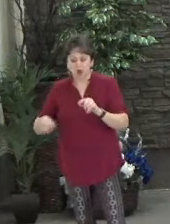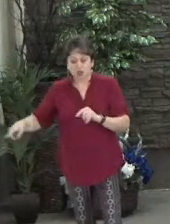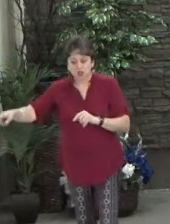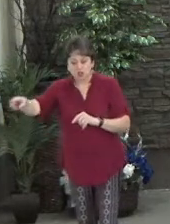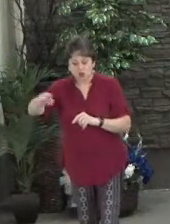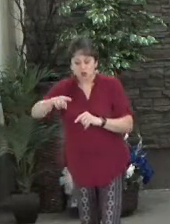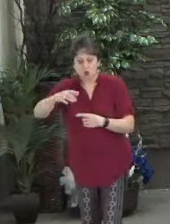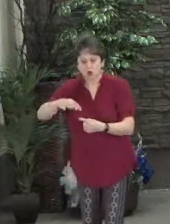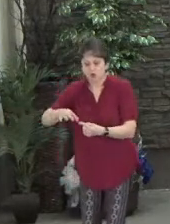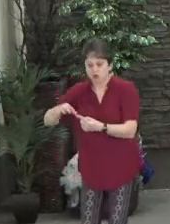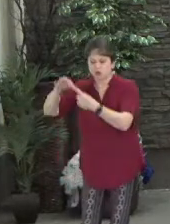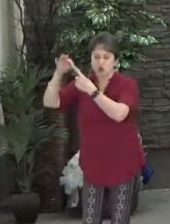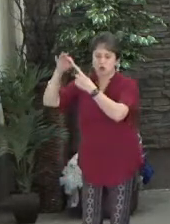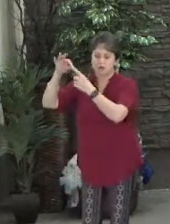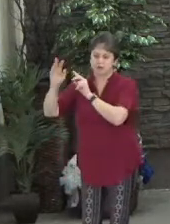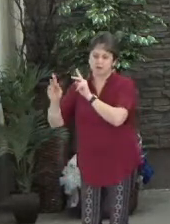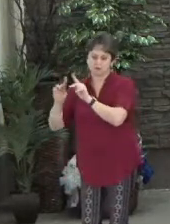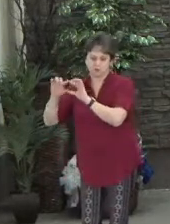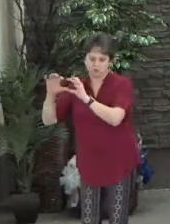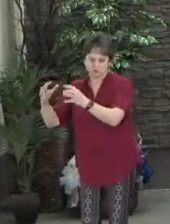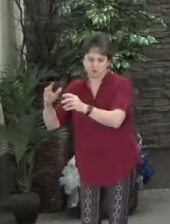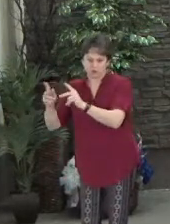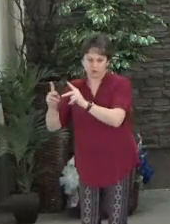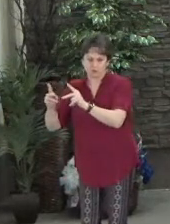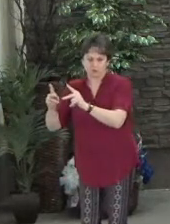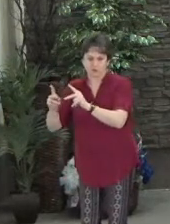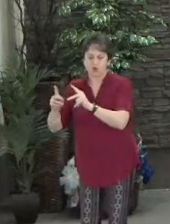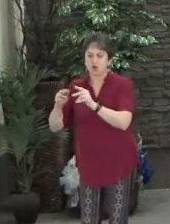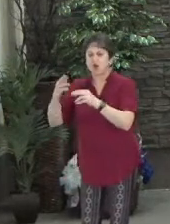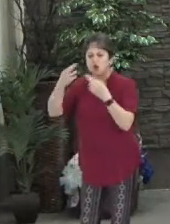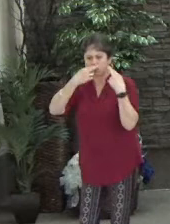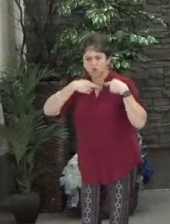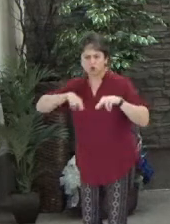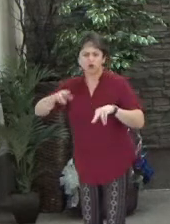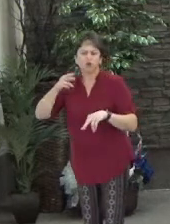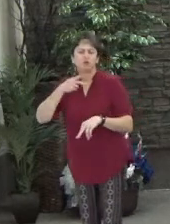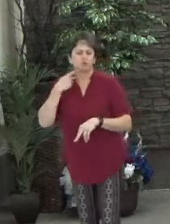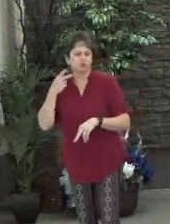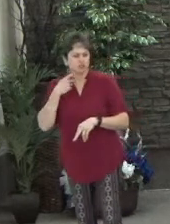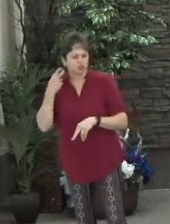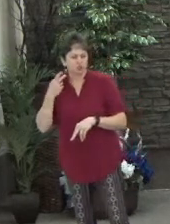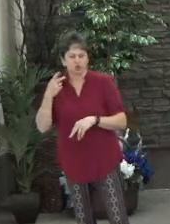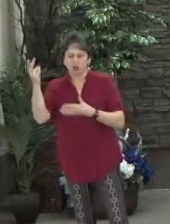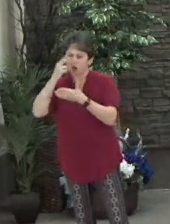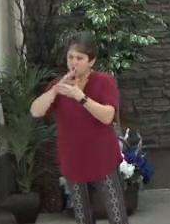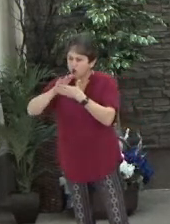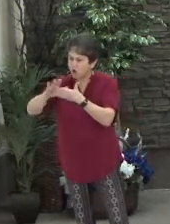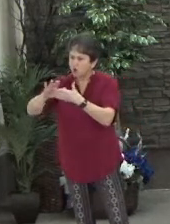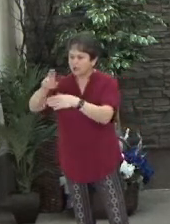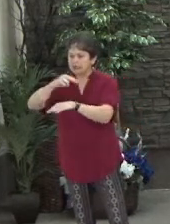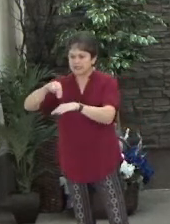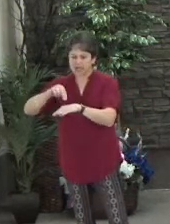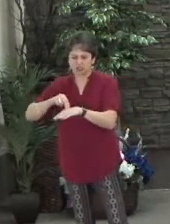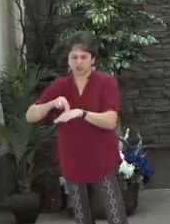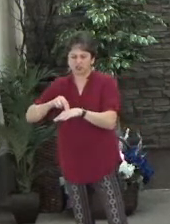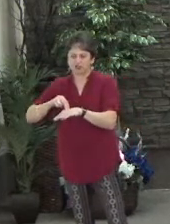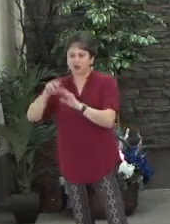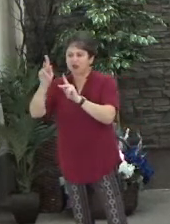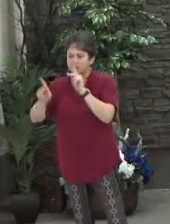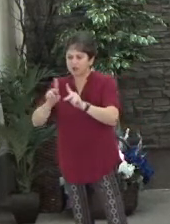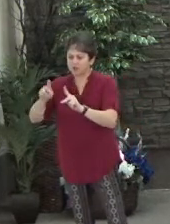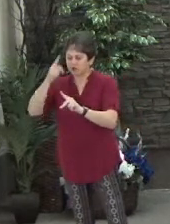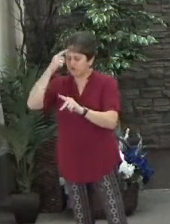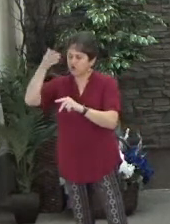are a chosen race, a royal priesthood, a holy nation, a people